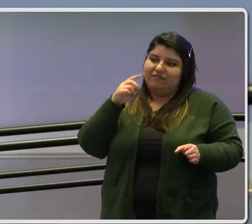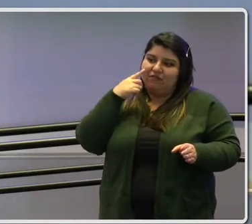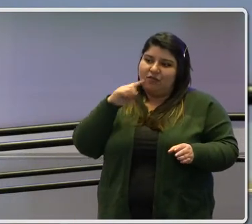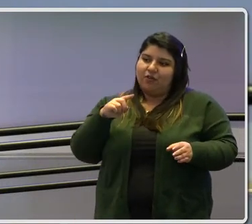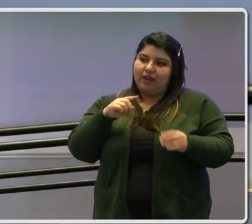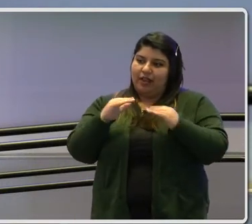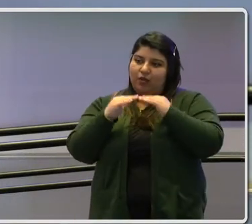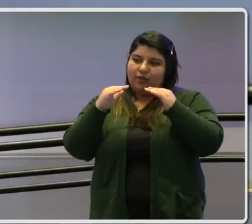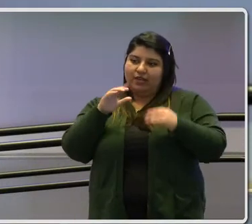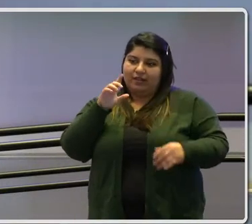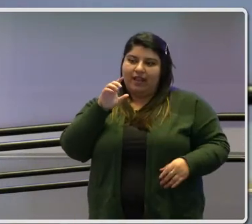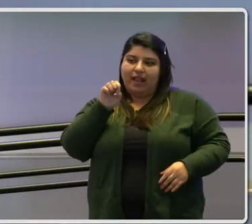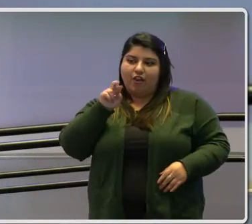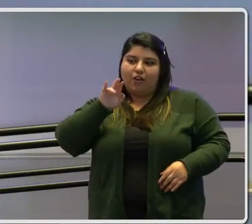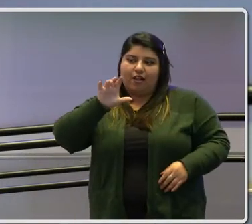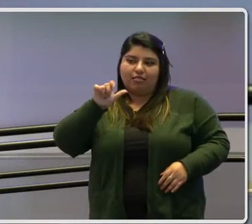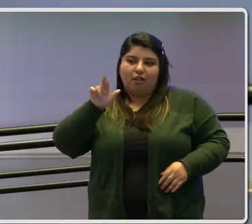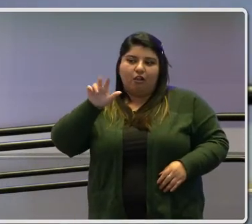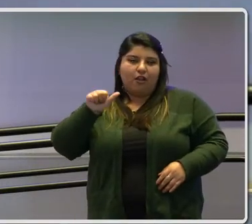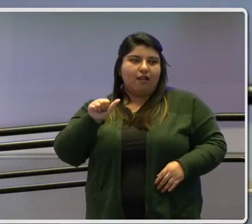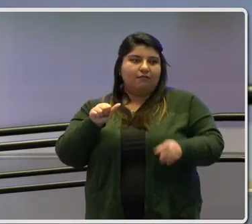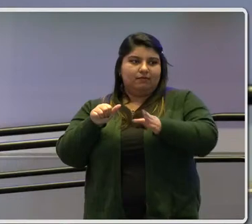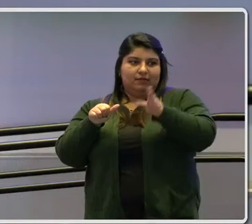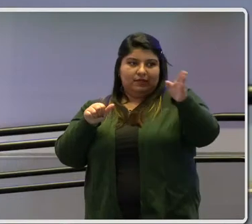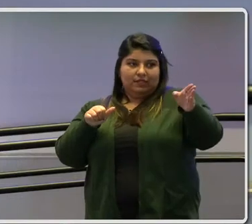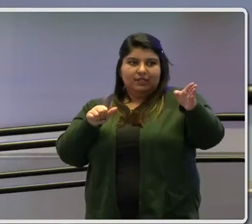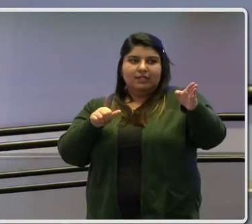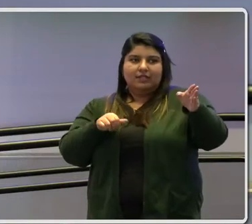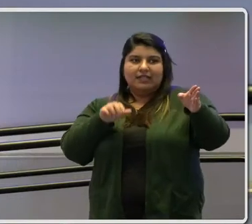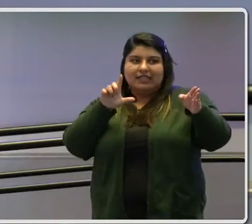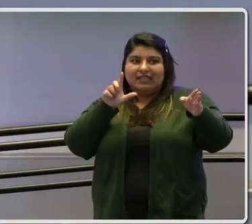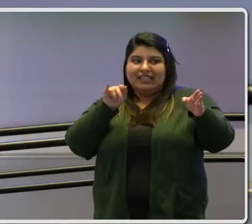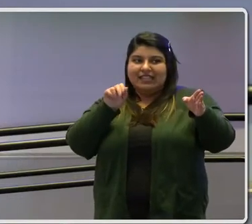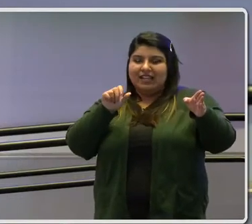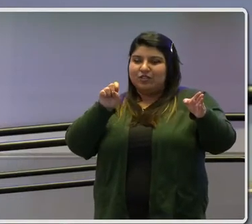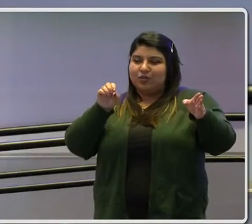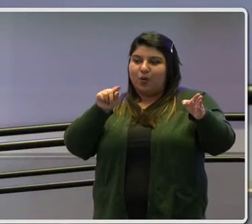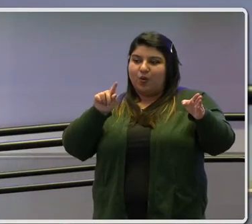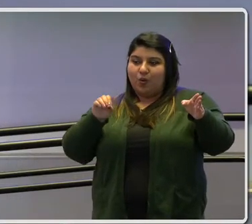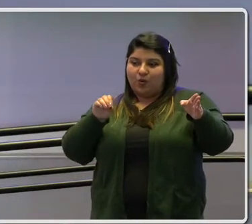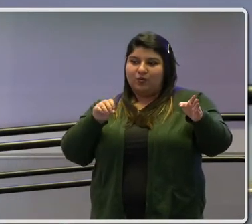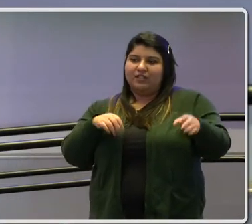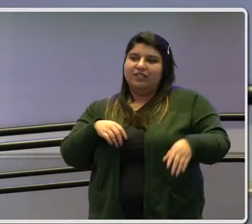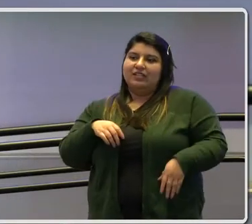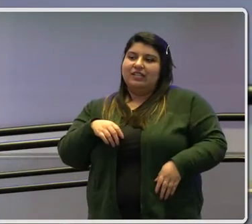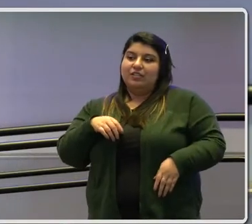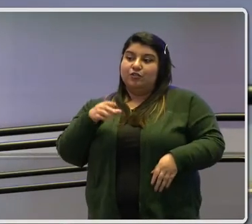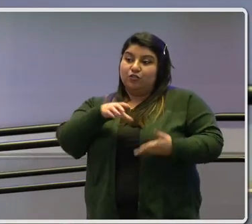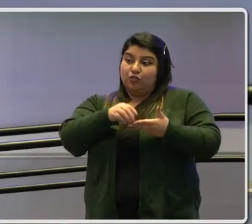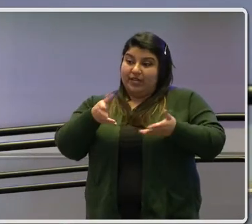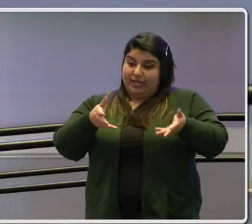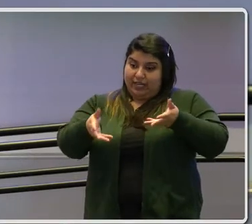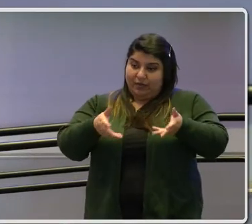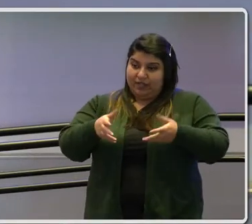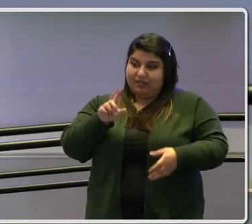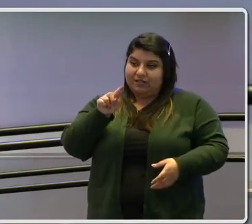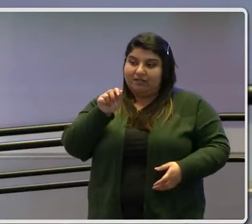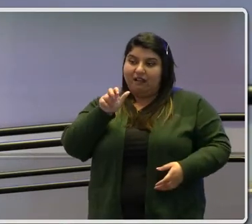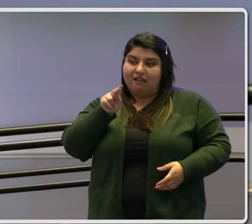Dr. Eric Lara. Associate Dean Counseling, Lena Soto. Associate Dean of Student Engagement, Tanya